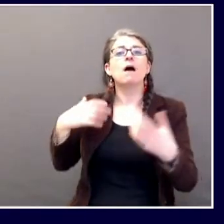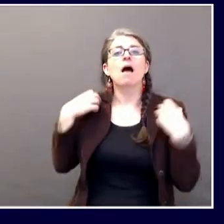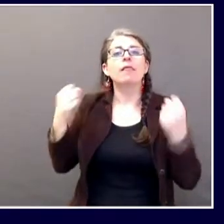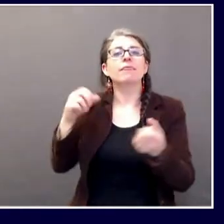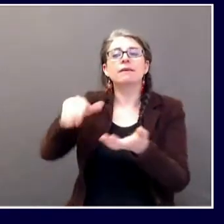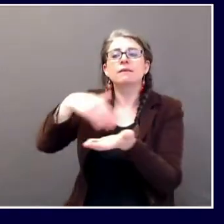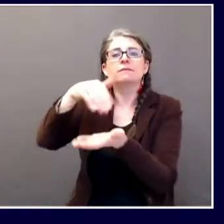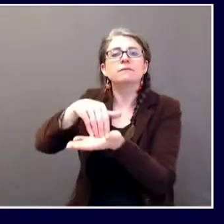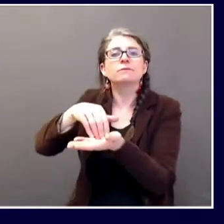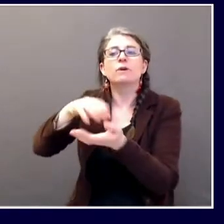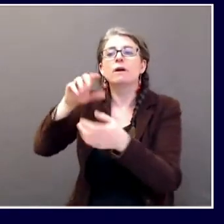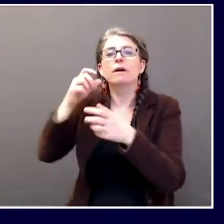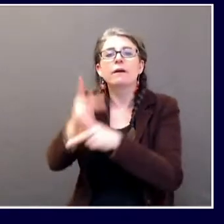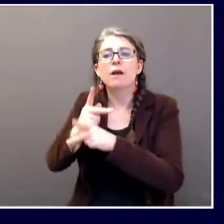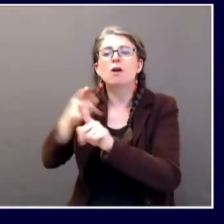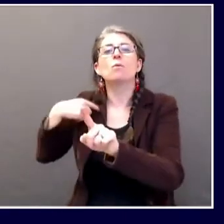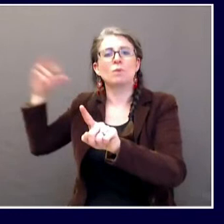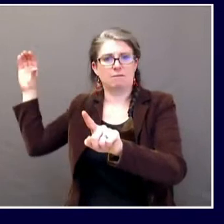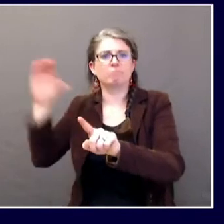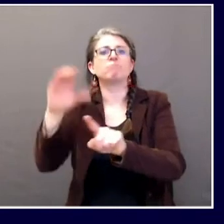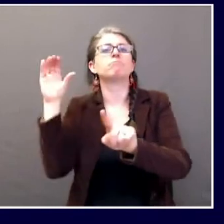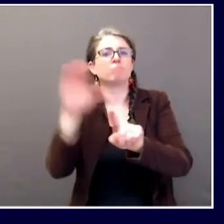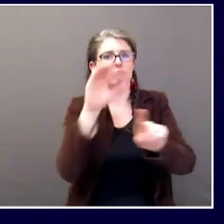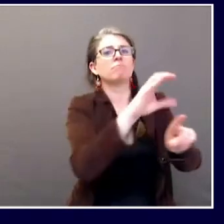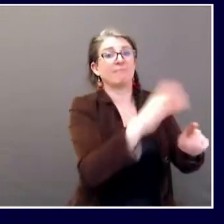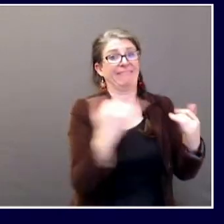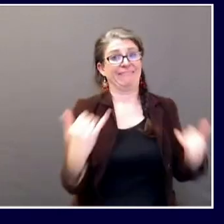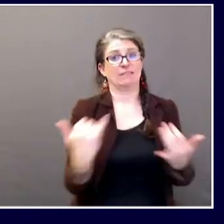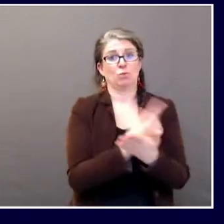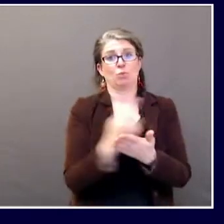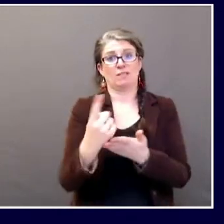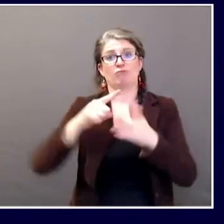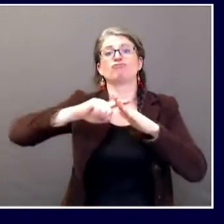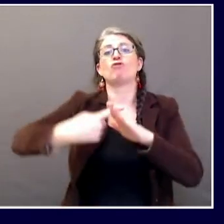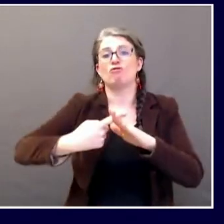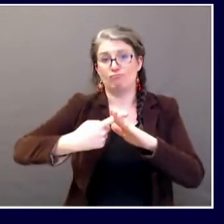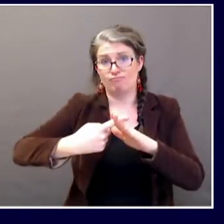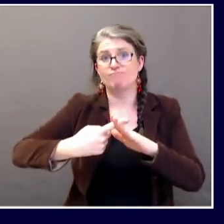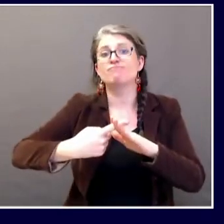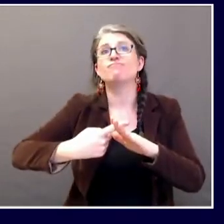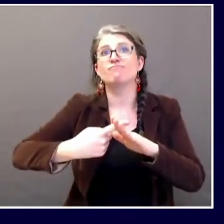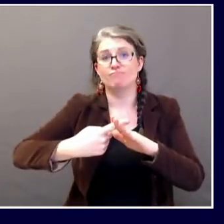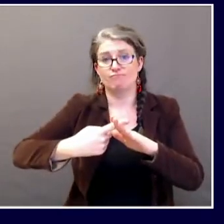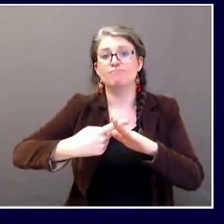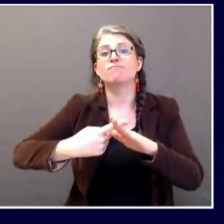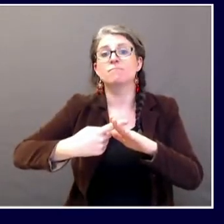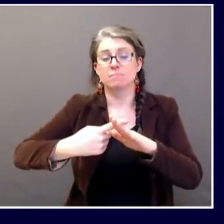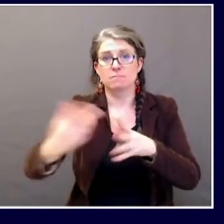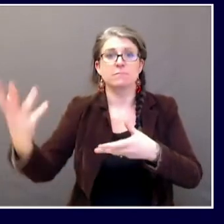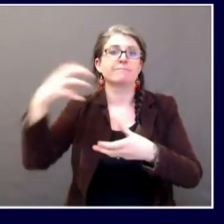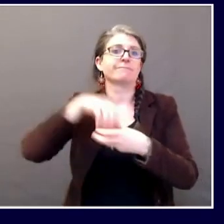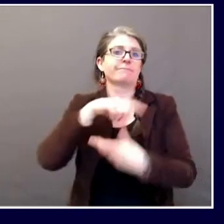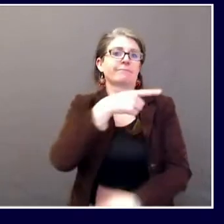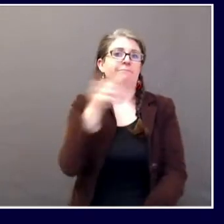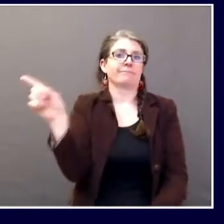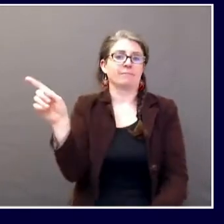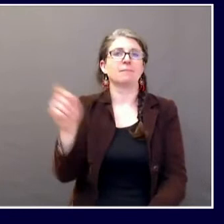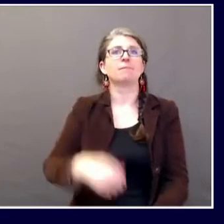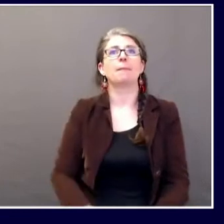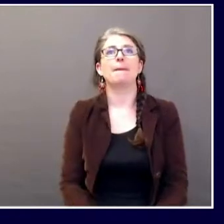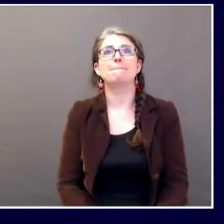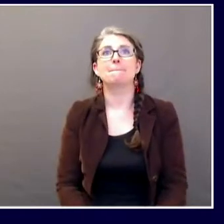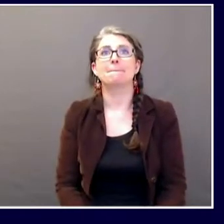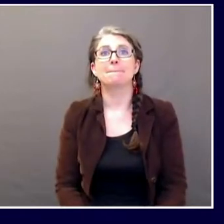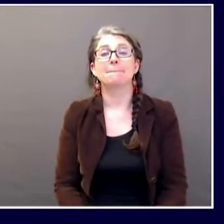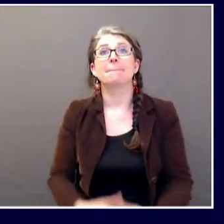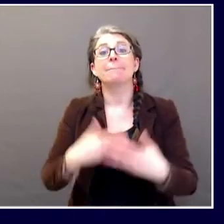Until we have significant supply, however, we have a choice to make. And the choice is whether how much we